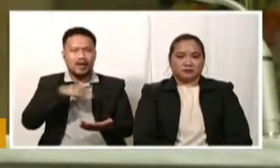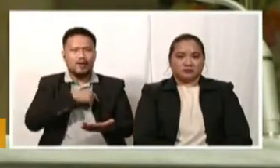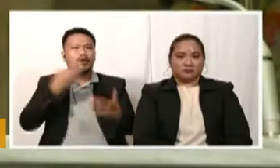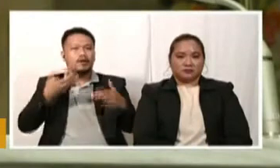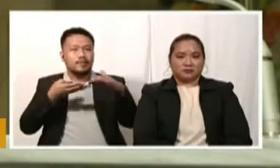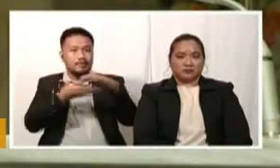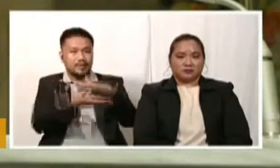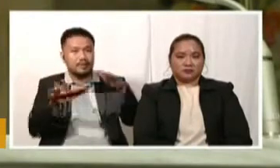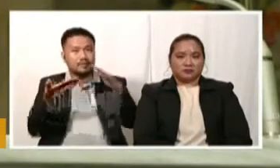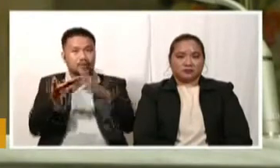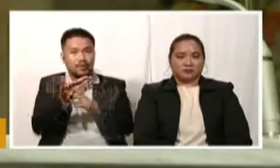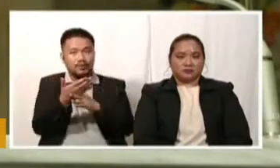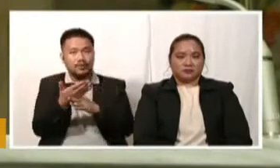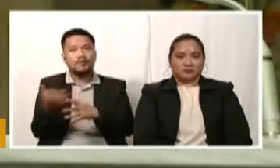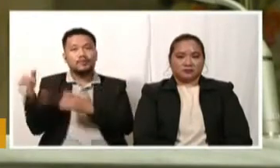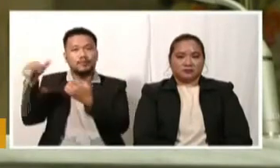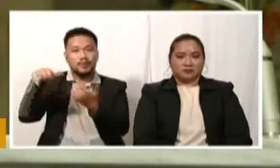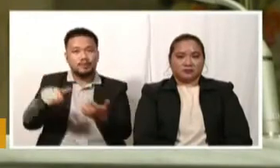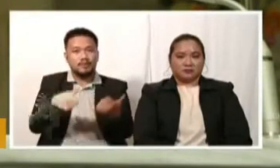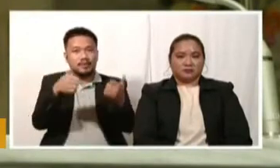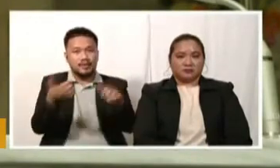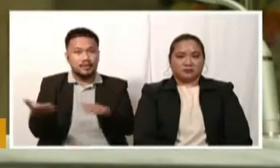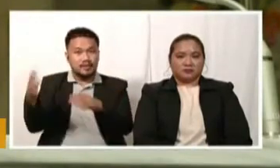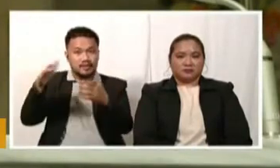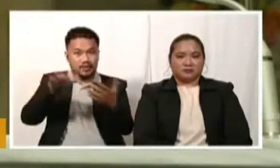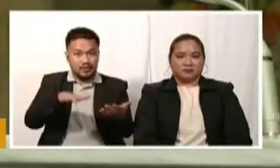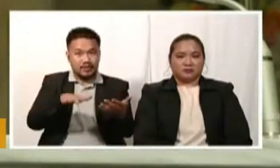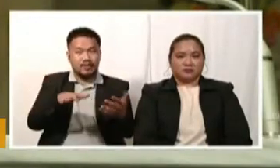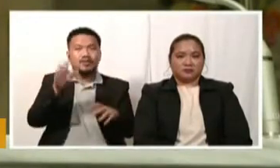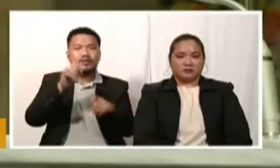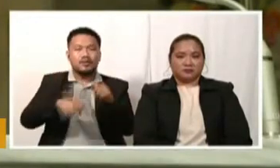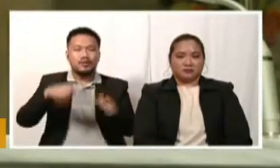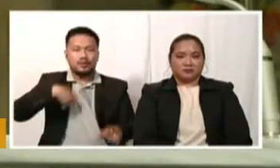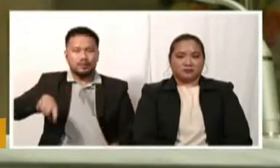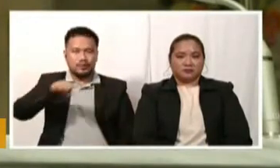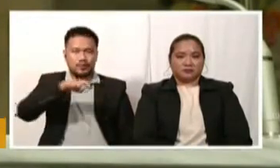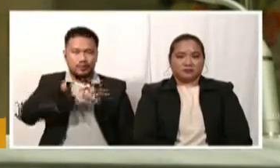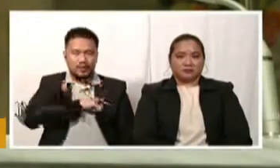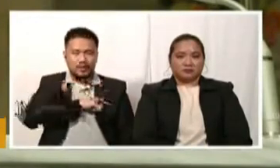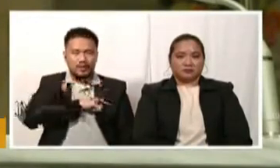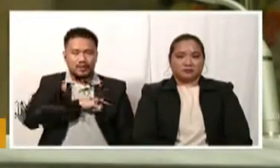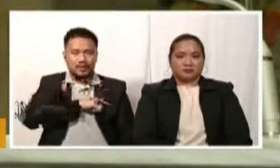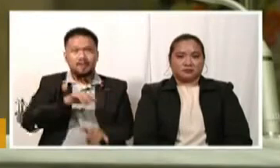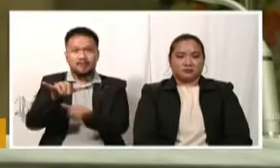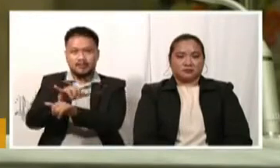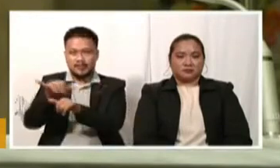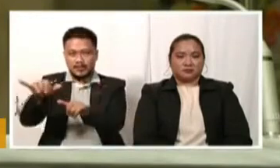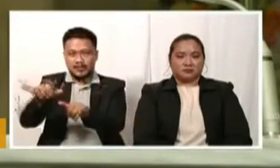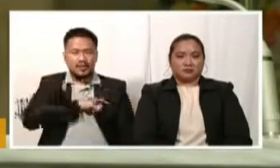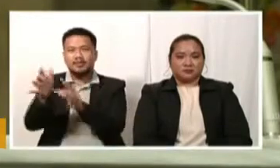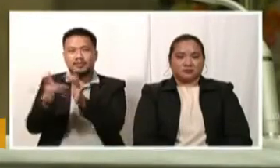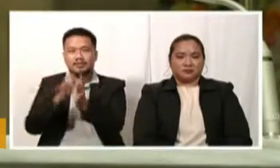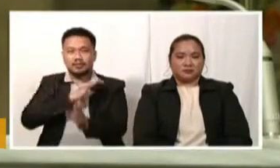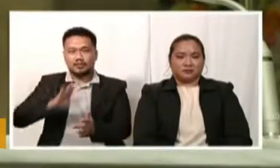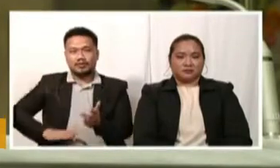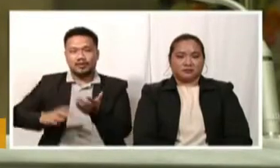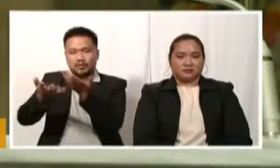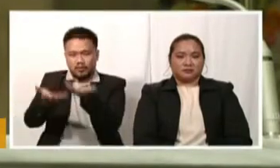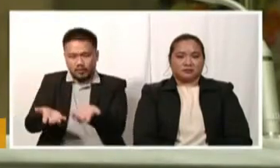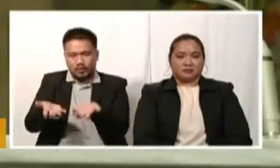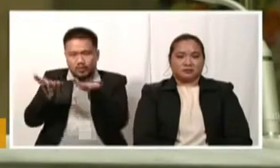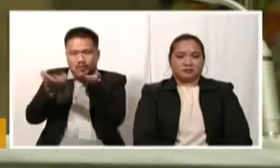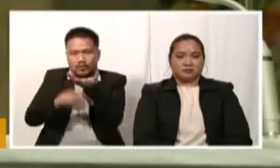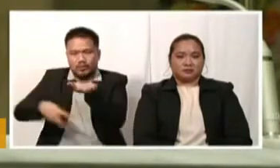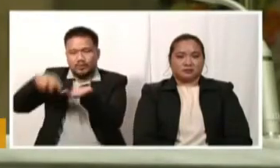through baptism into death, so that, just as Christ was raised from